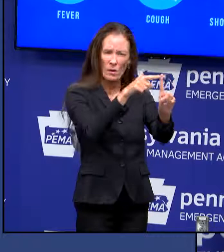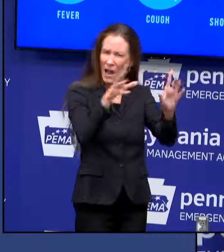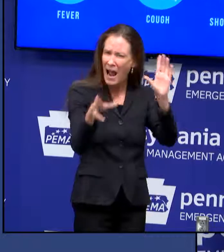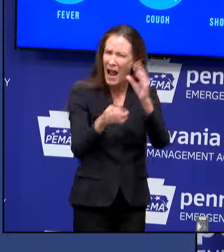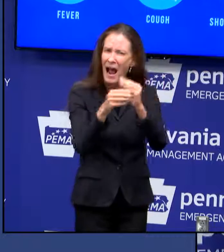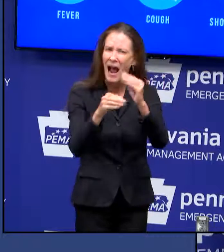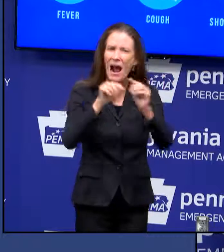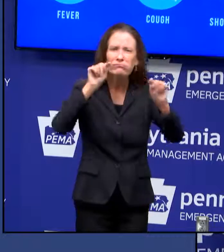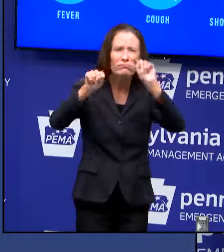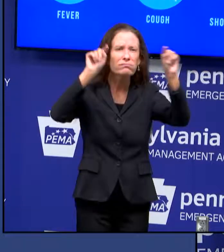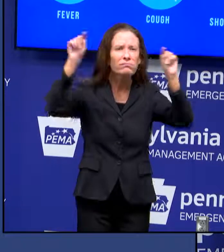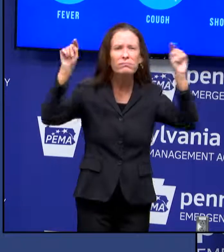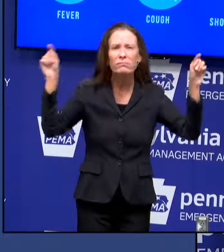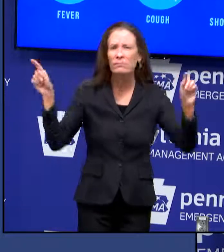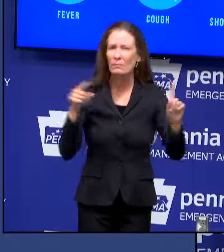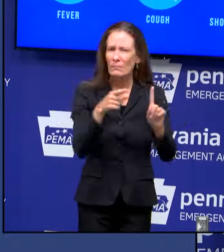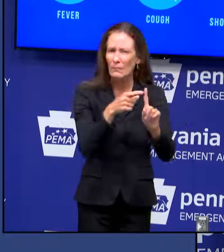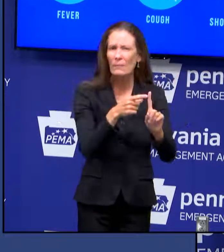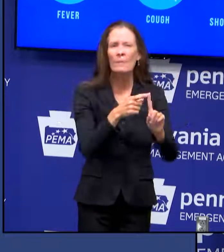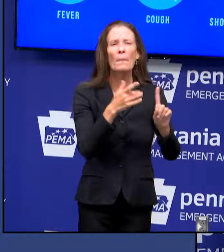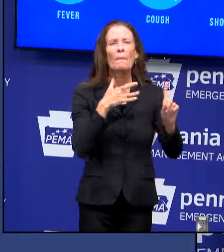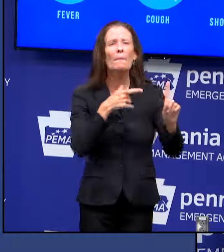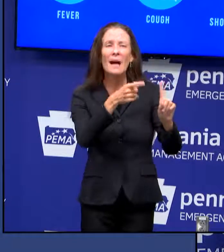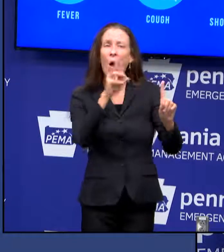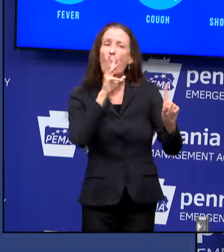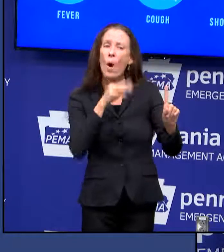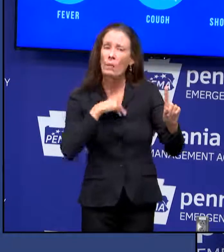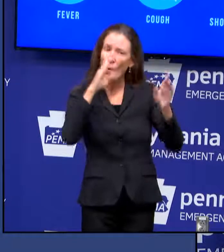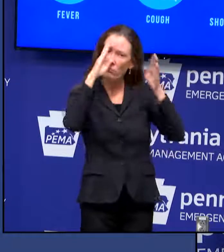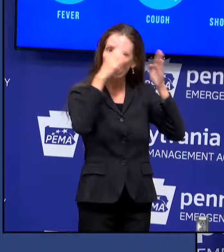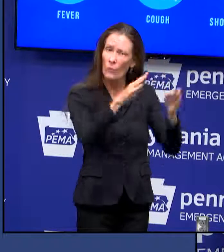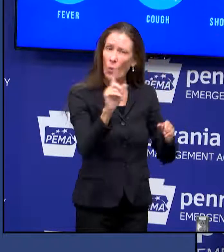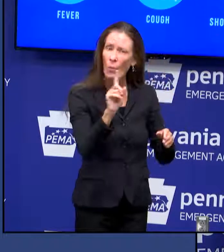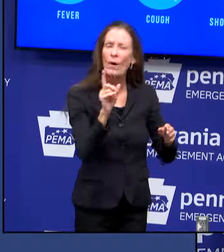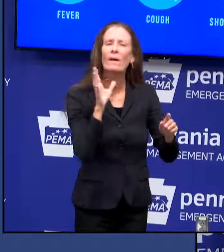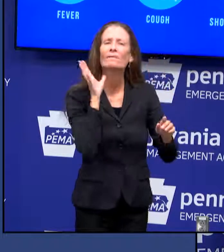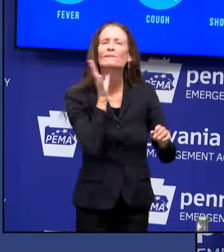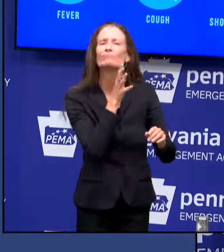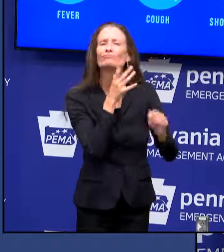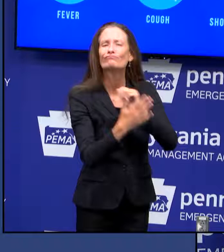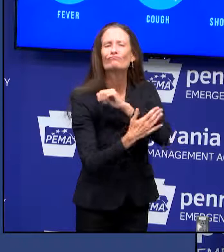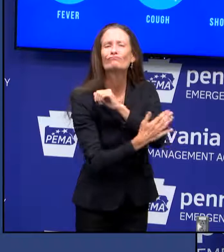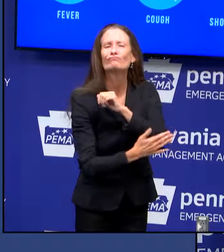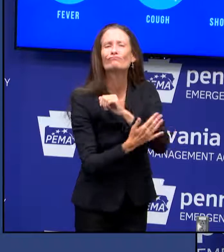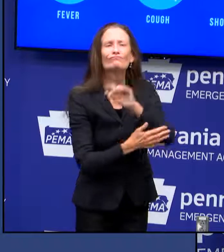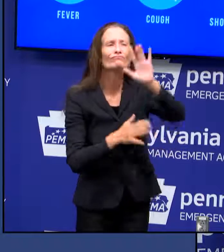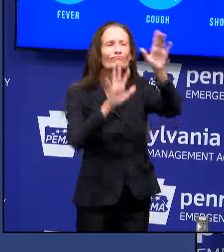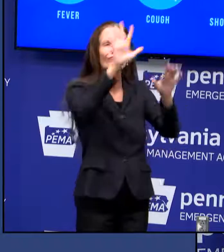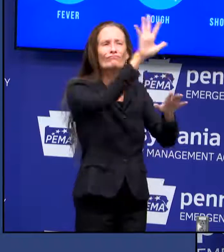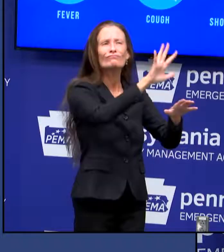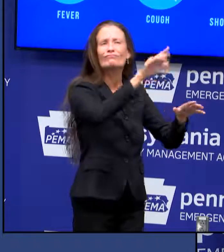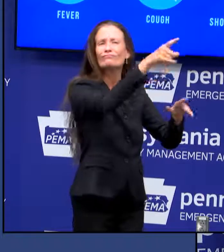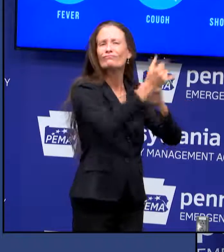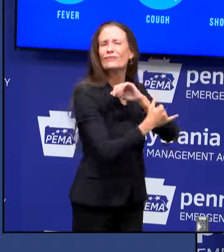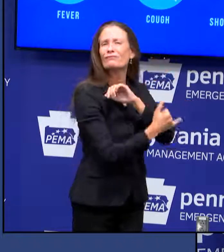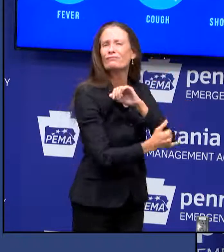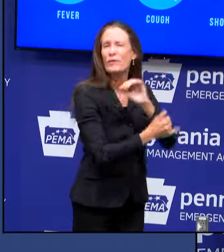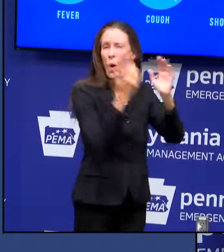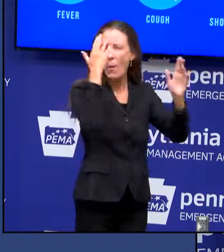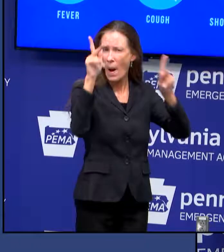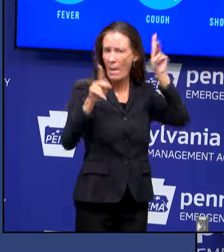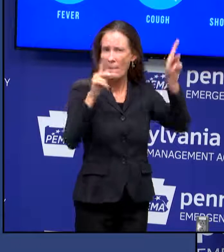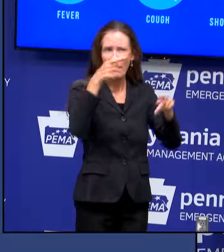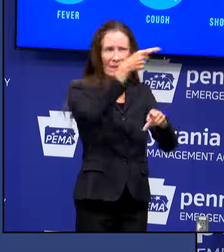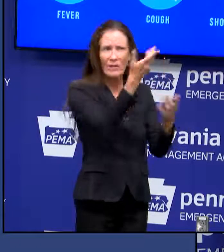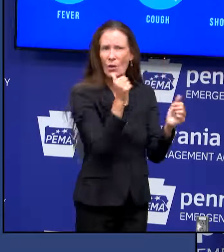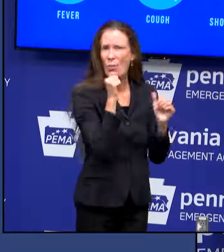specifically rural areas of Pennsylvania that may not have easy access to hospitals or other medical facilities. We